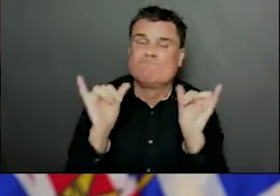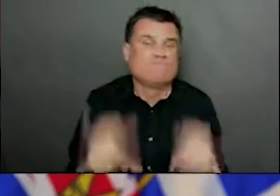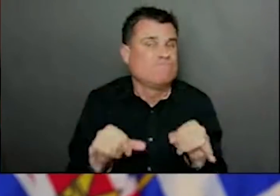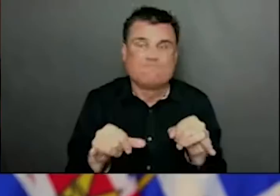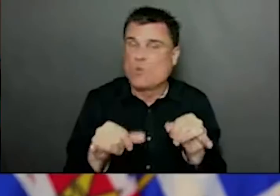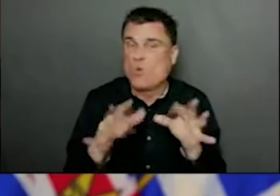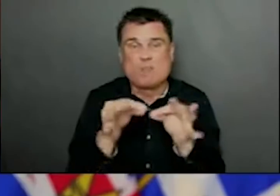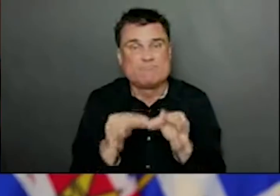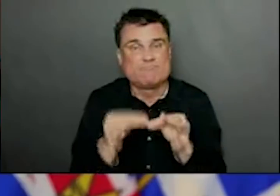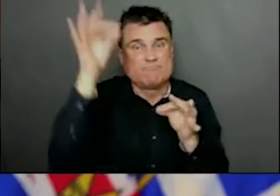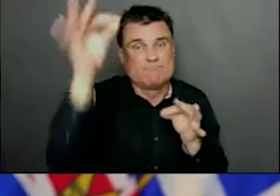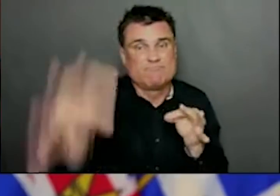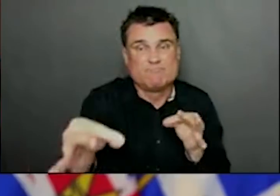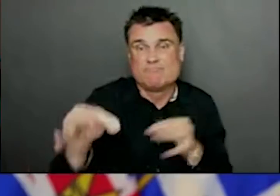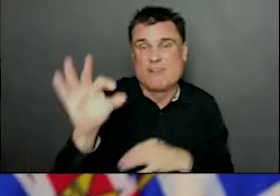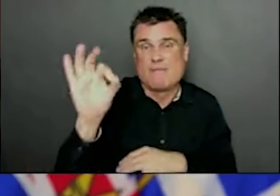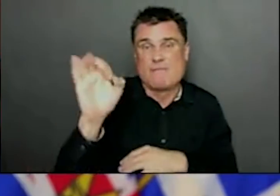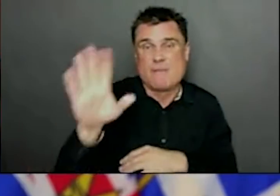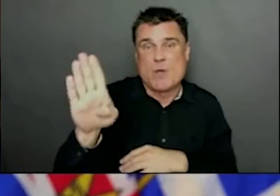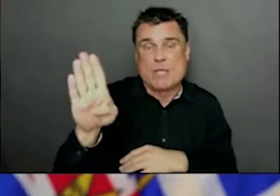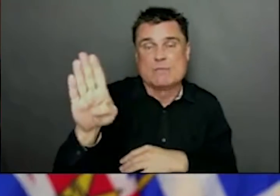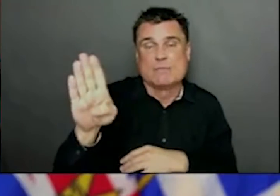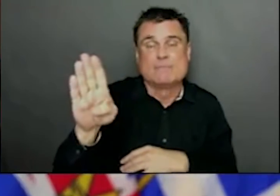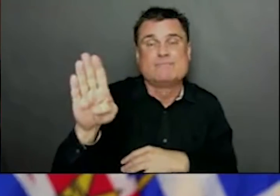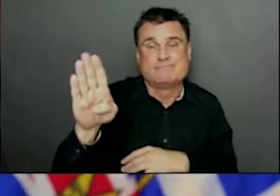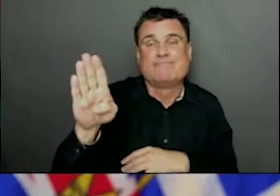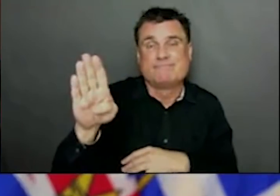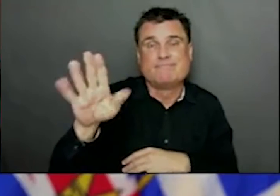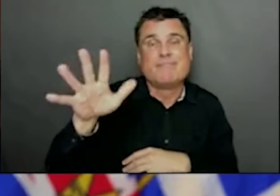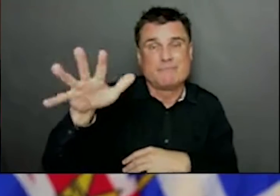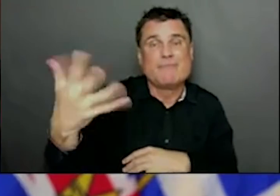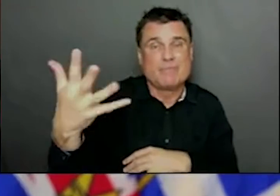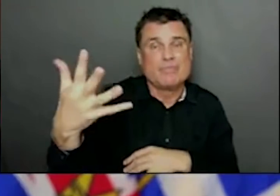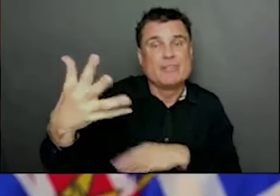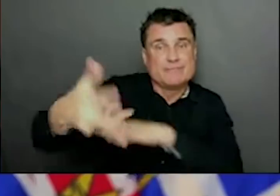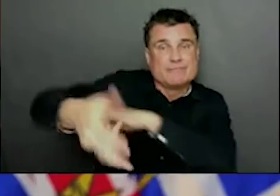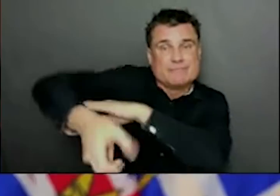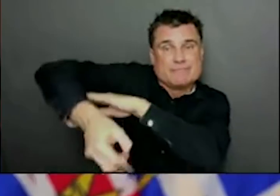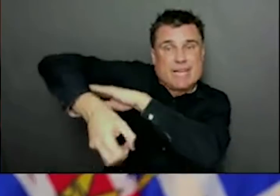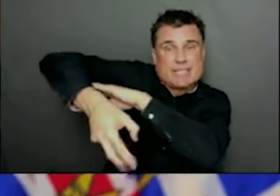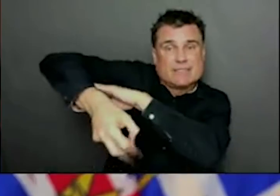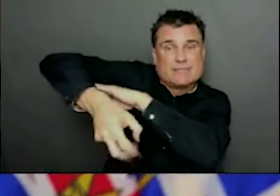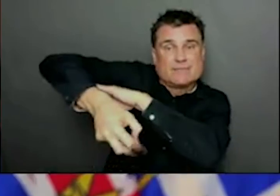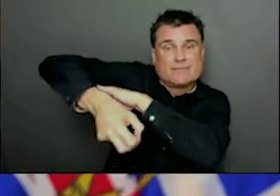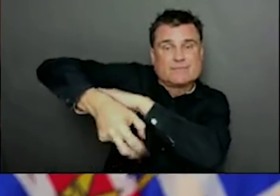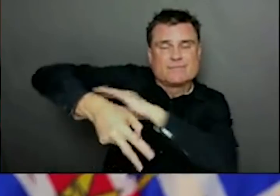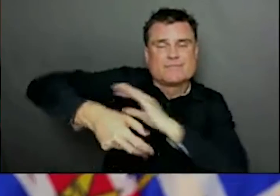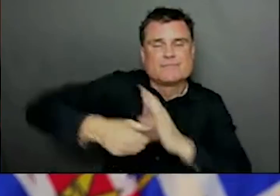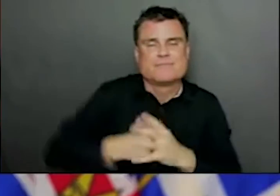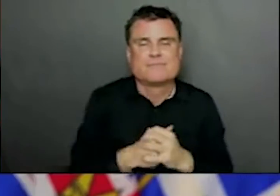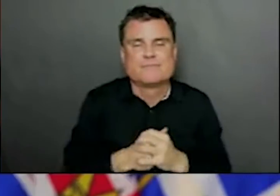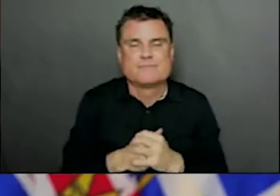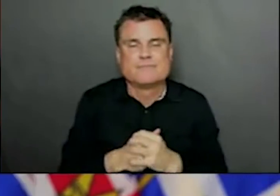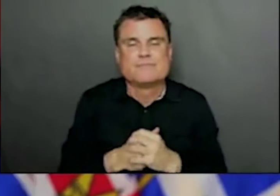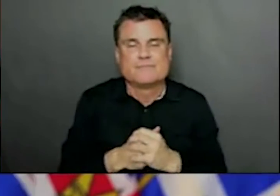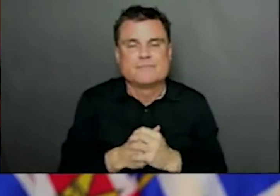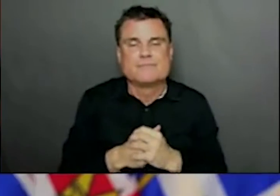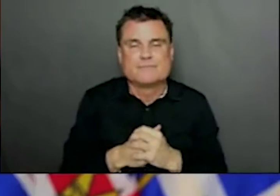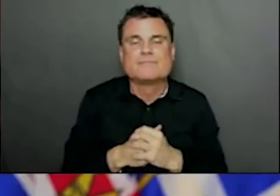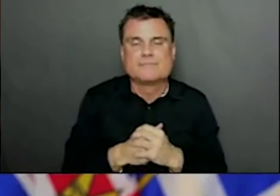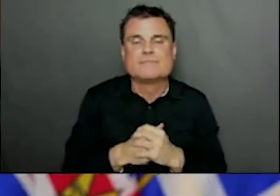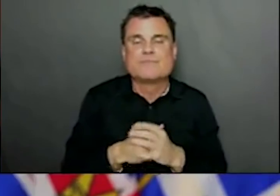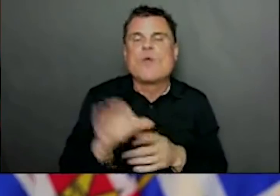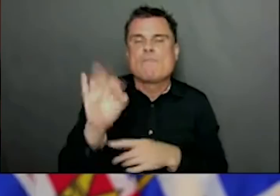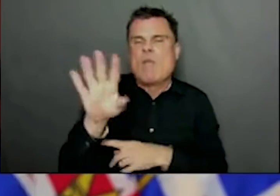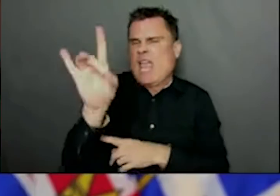same requirements that we have had, including restrictions on social gatherings in people's homes, on all events in